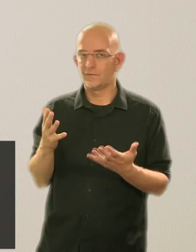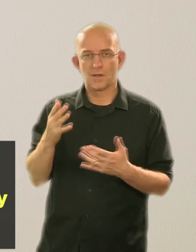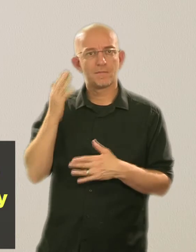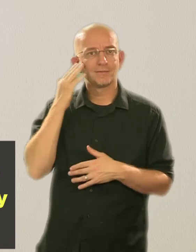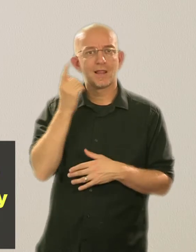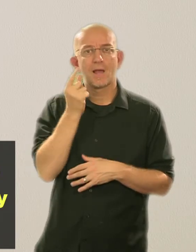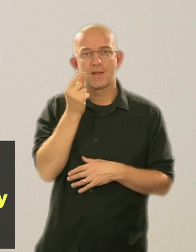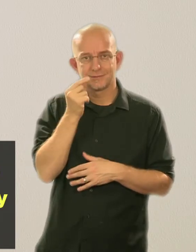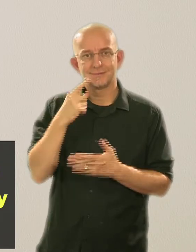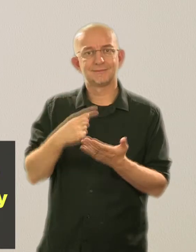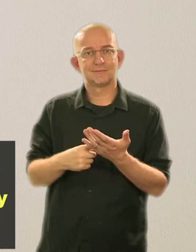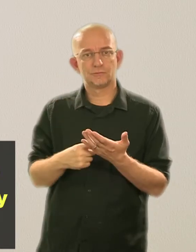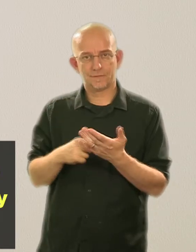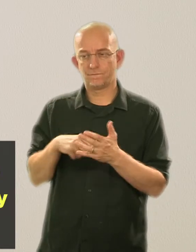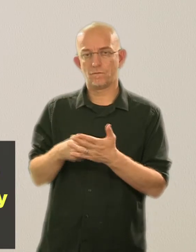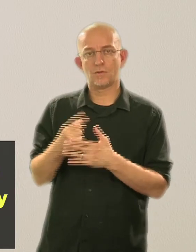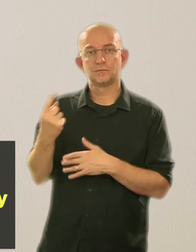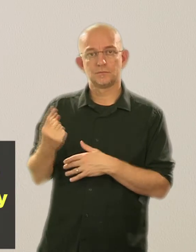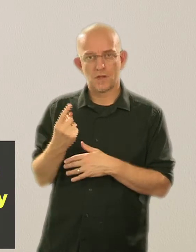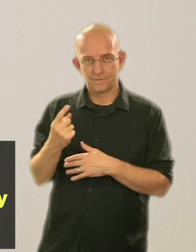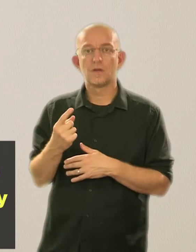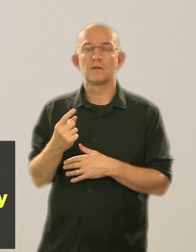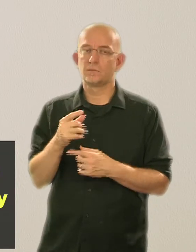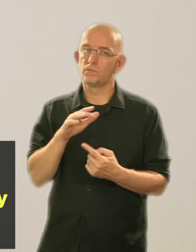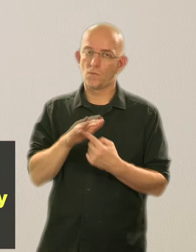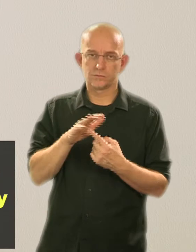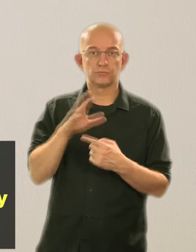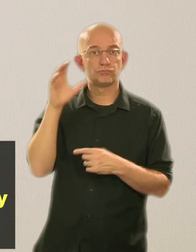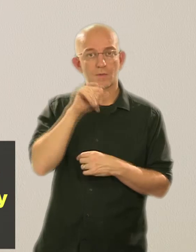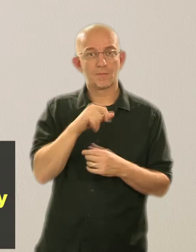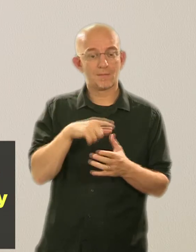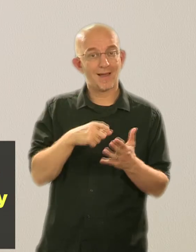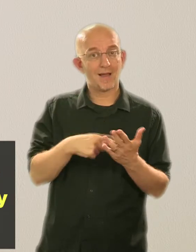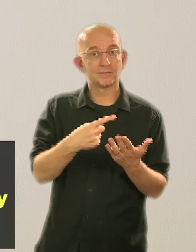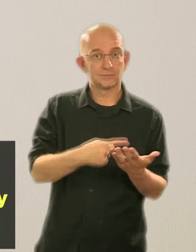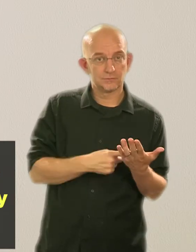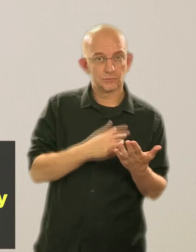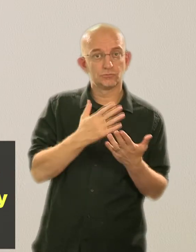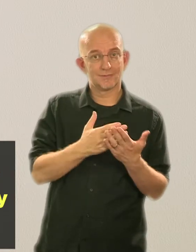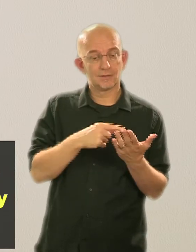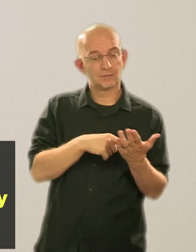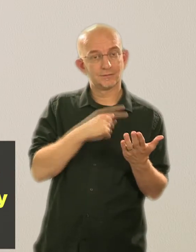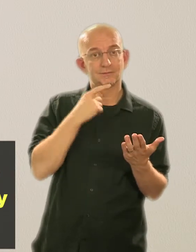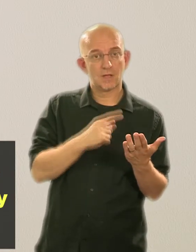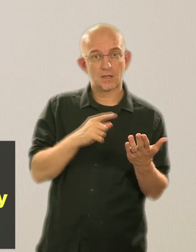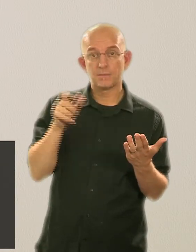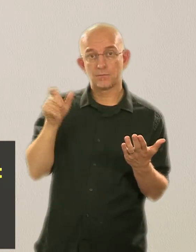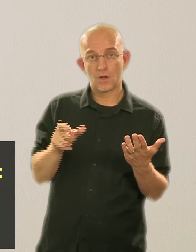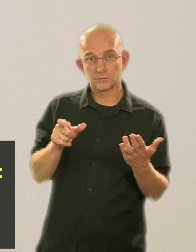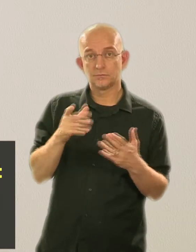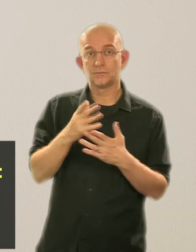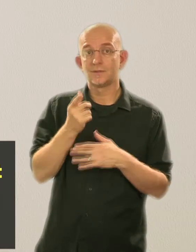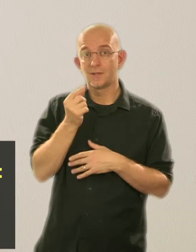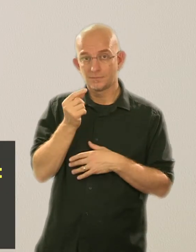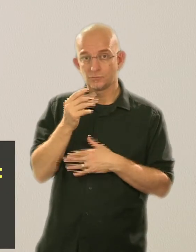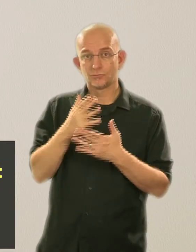things, then you have established a reasonable belief that they lack mental capacity to make that decision themselves.